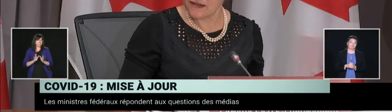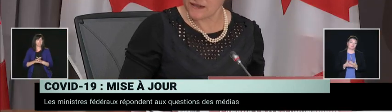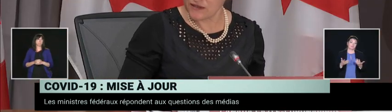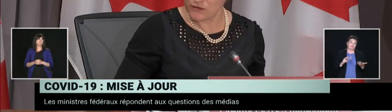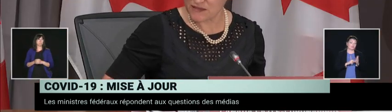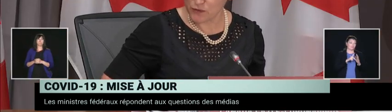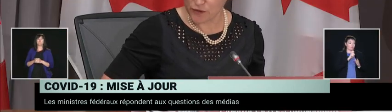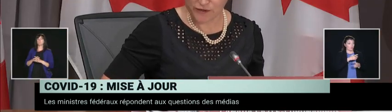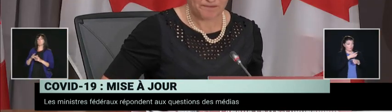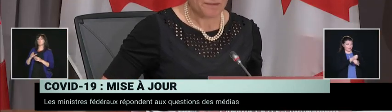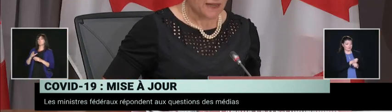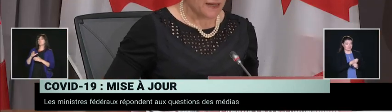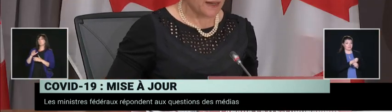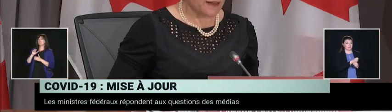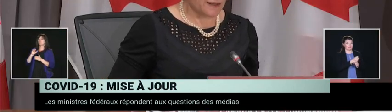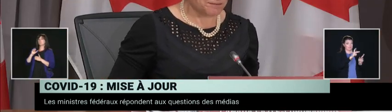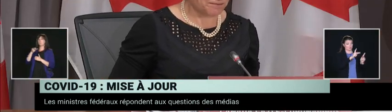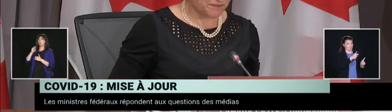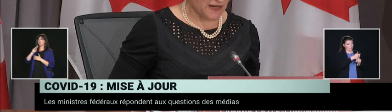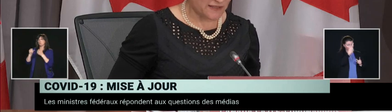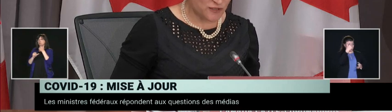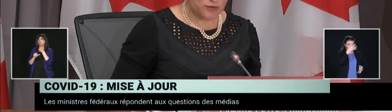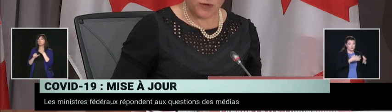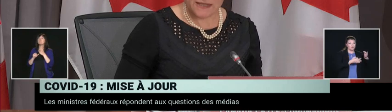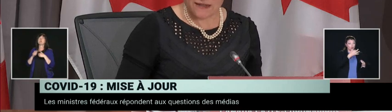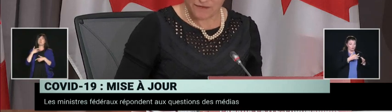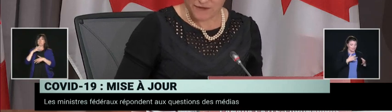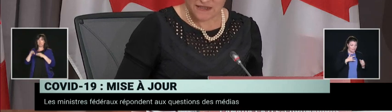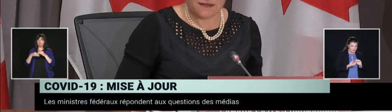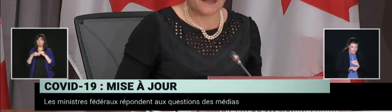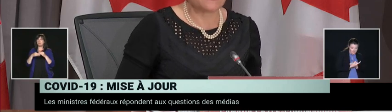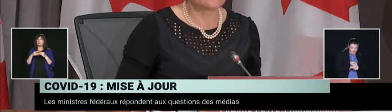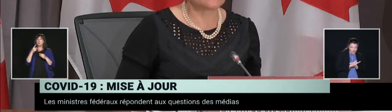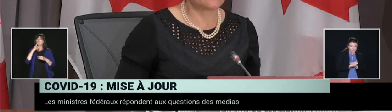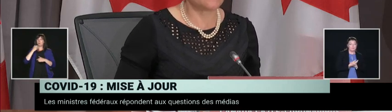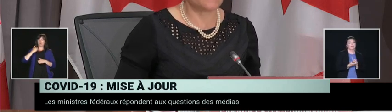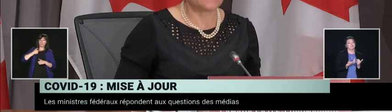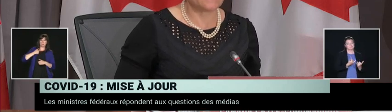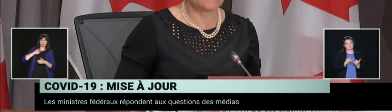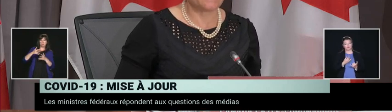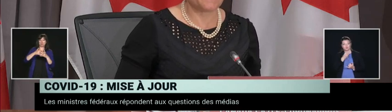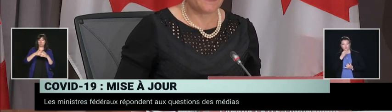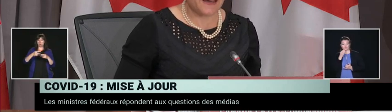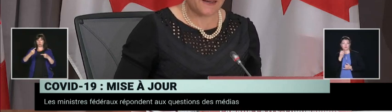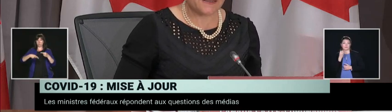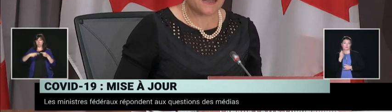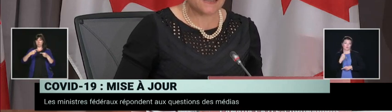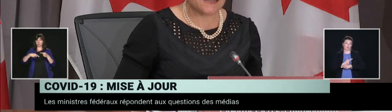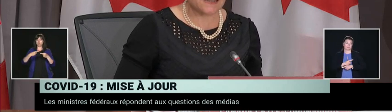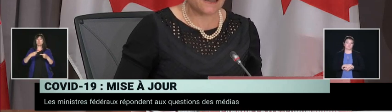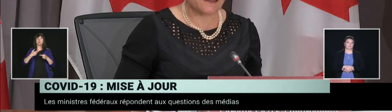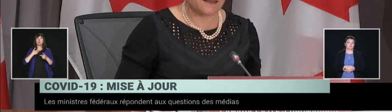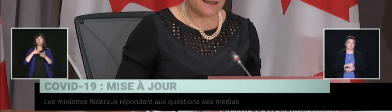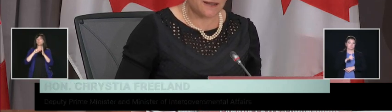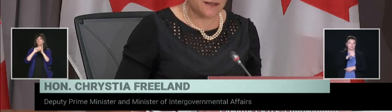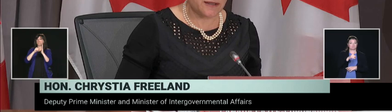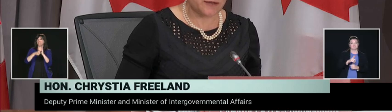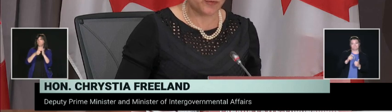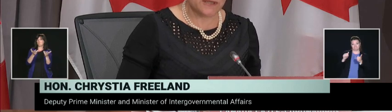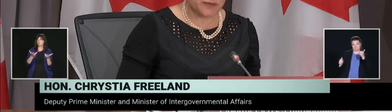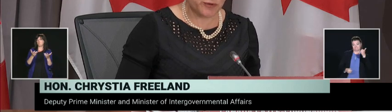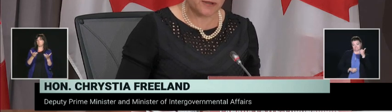comes to the Canada-US border, I do want to emphasize that